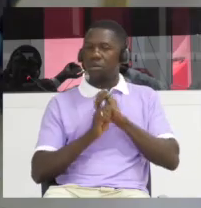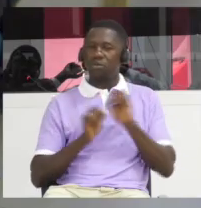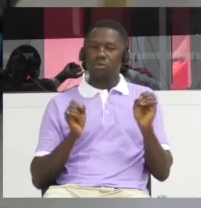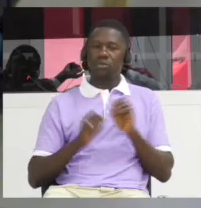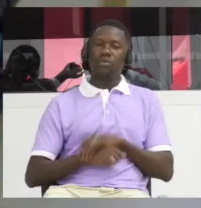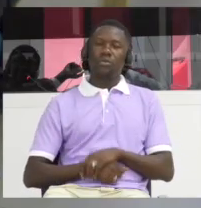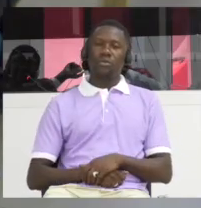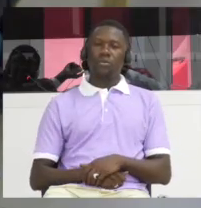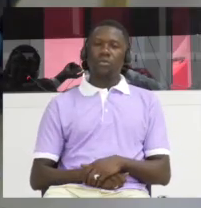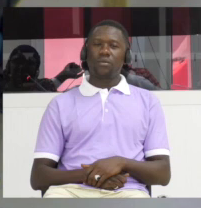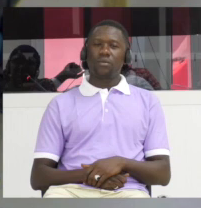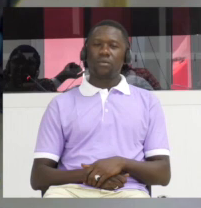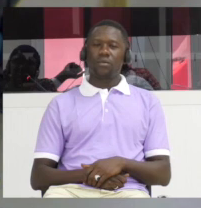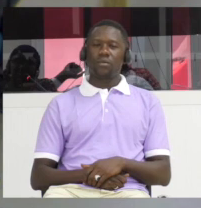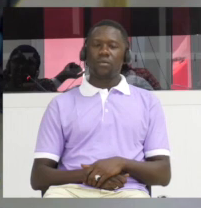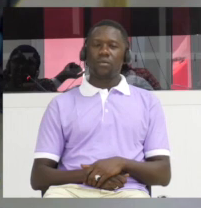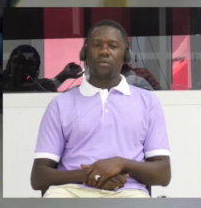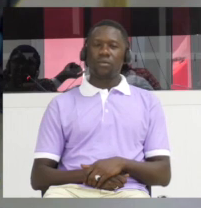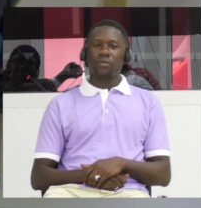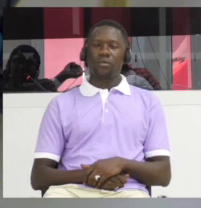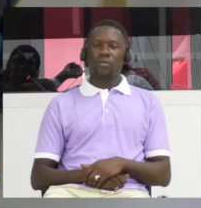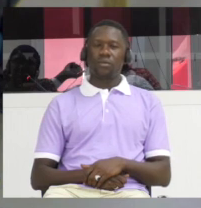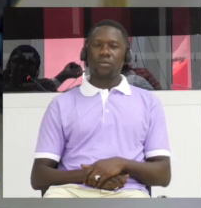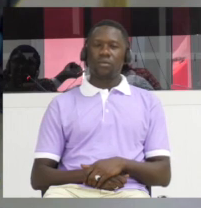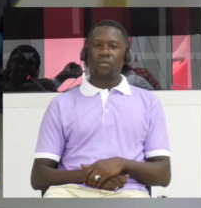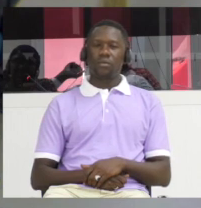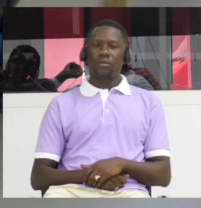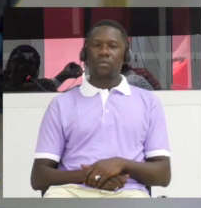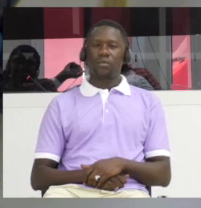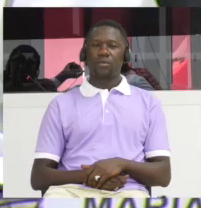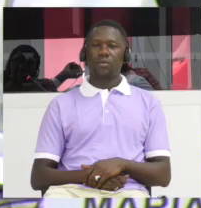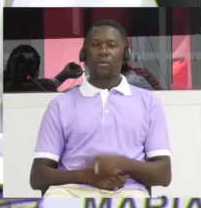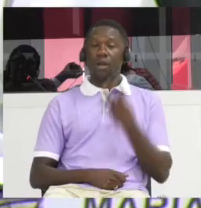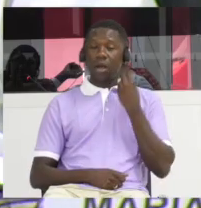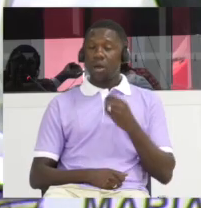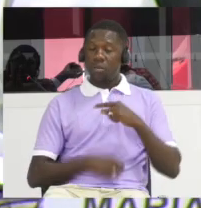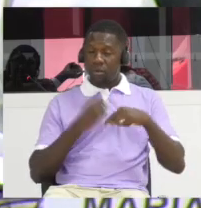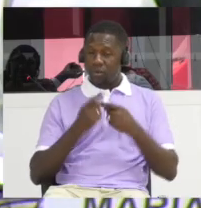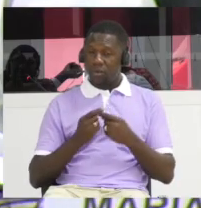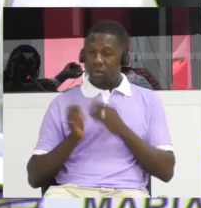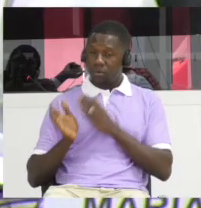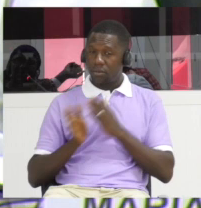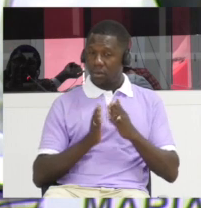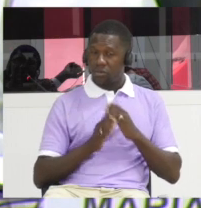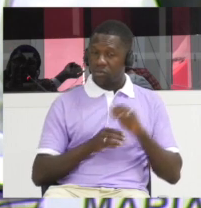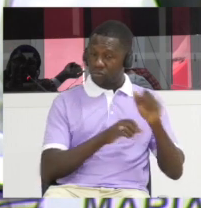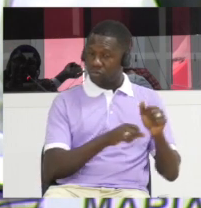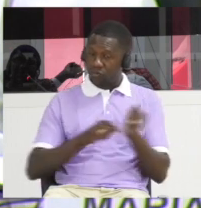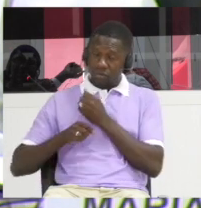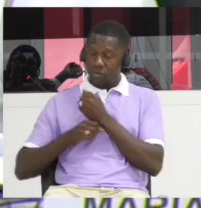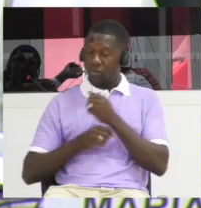How about the plan to overthrow Jawara when